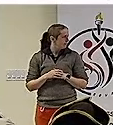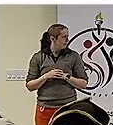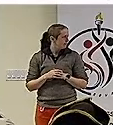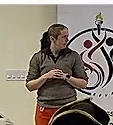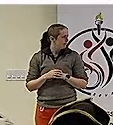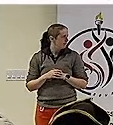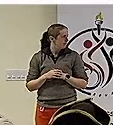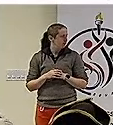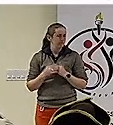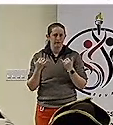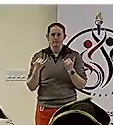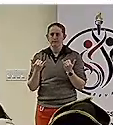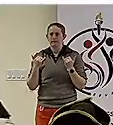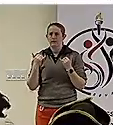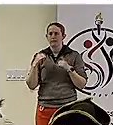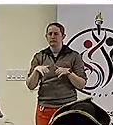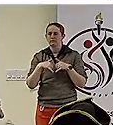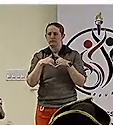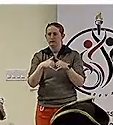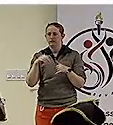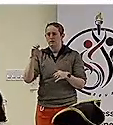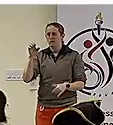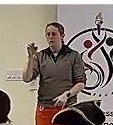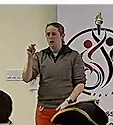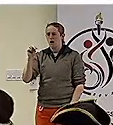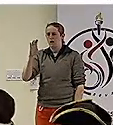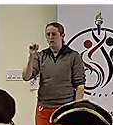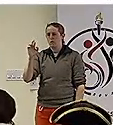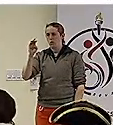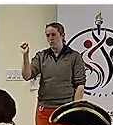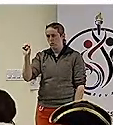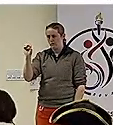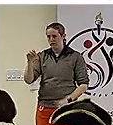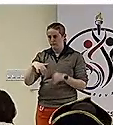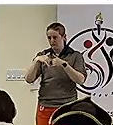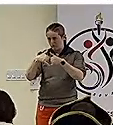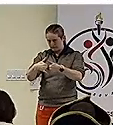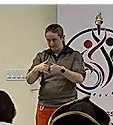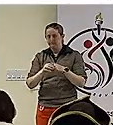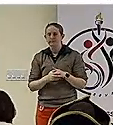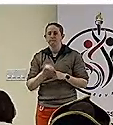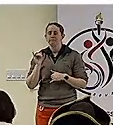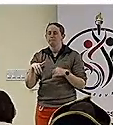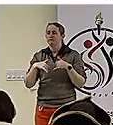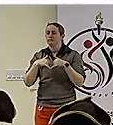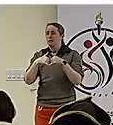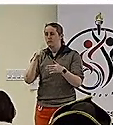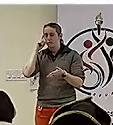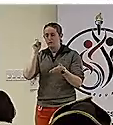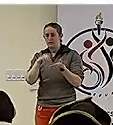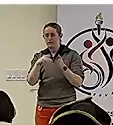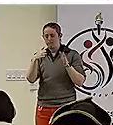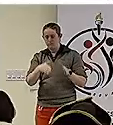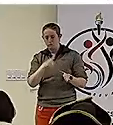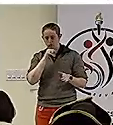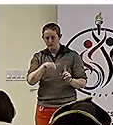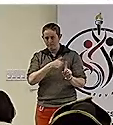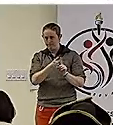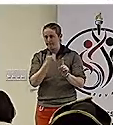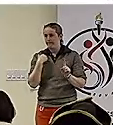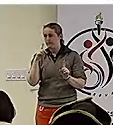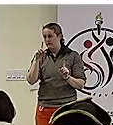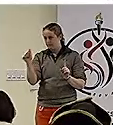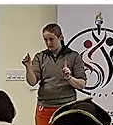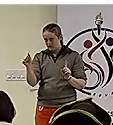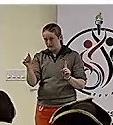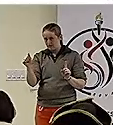We are now presenting the Encore Award. The Encore Award is to recognize a person with disability who has